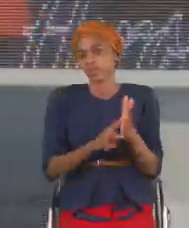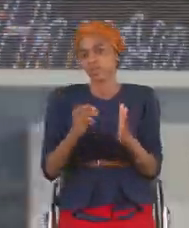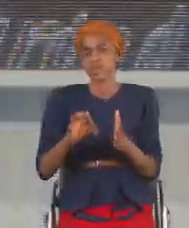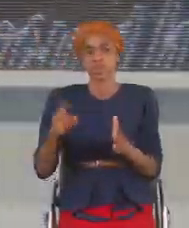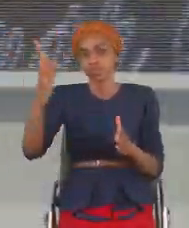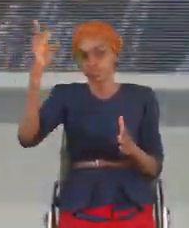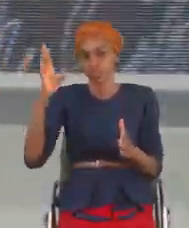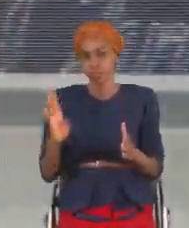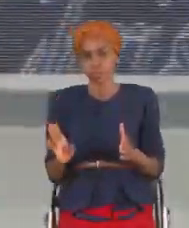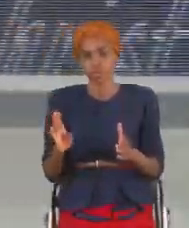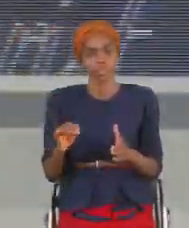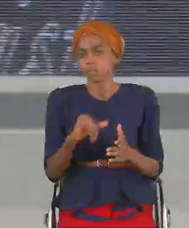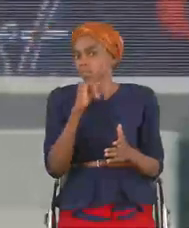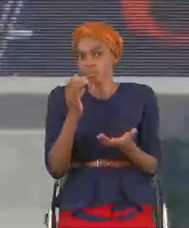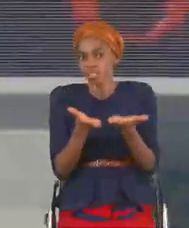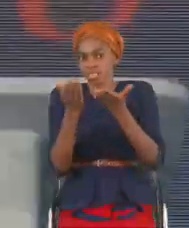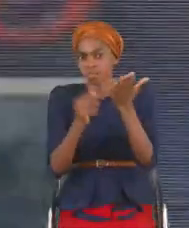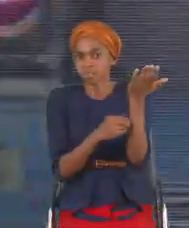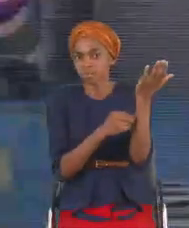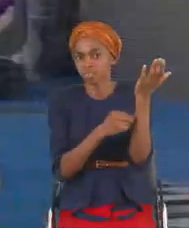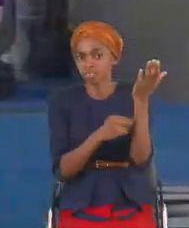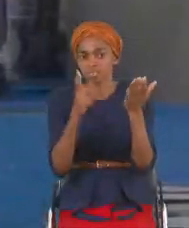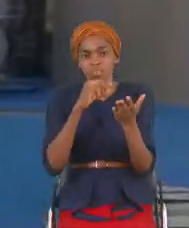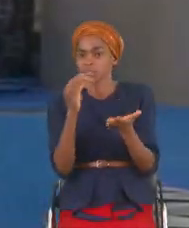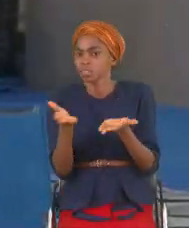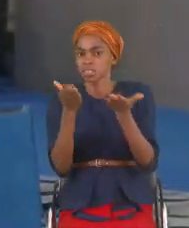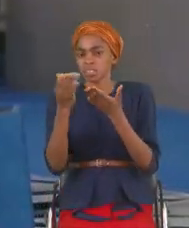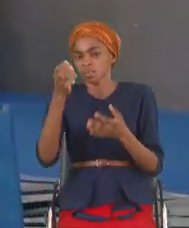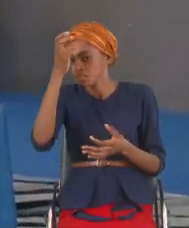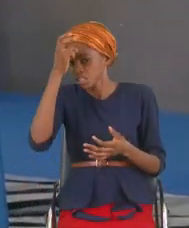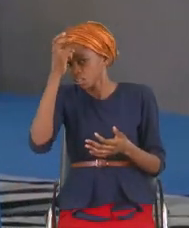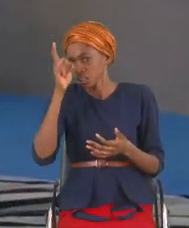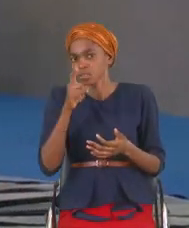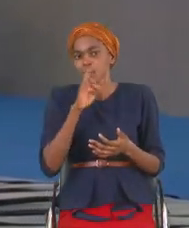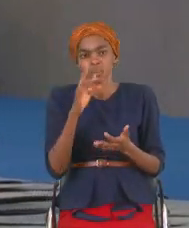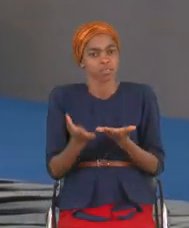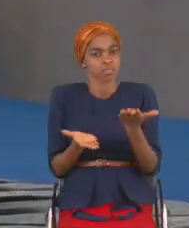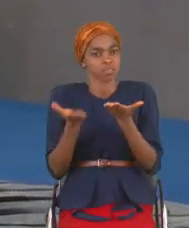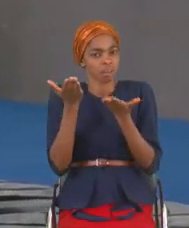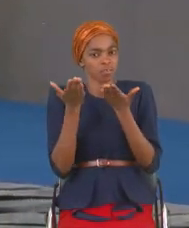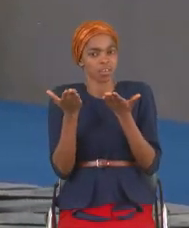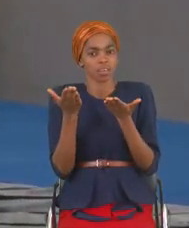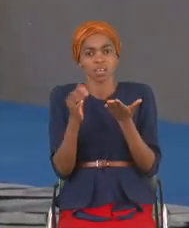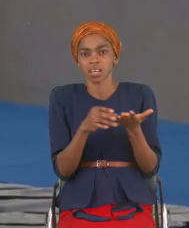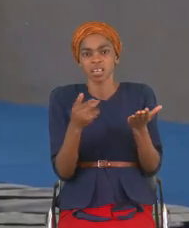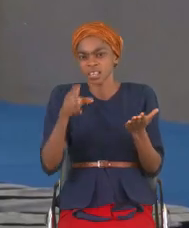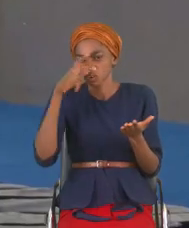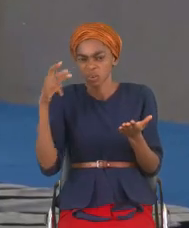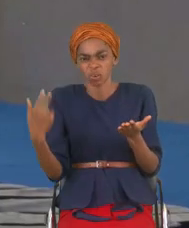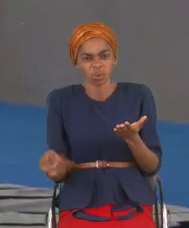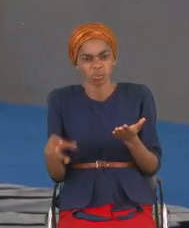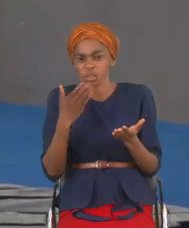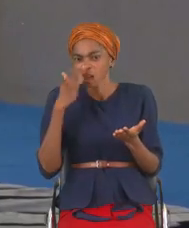son in the flesh you know must have been satan you're no more serving in the corruption of the